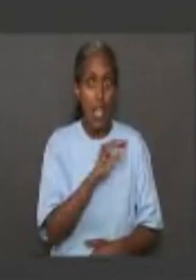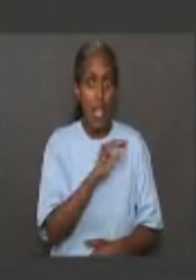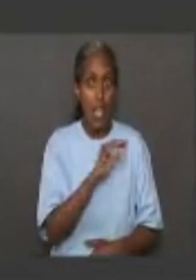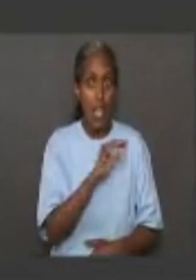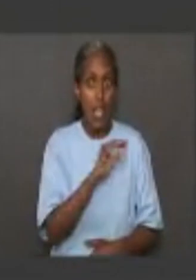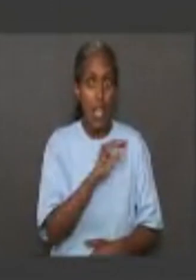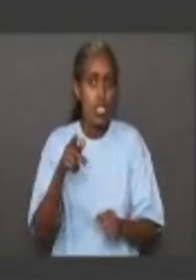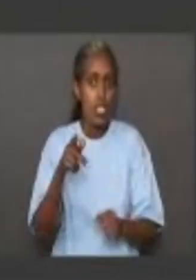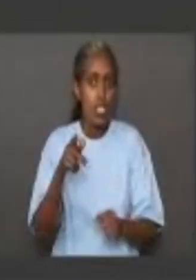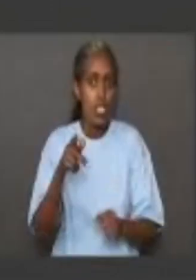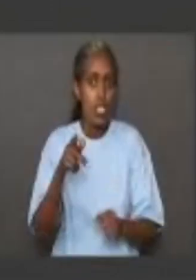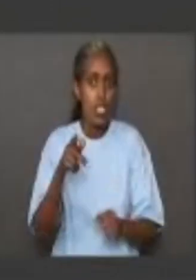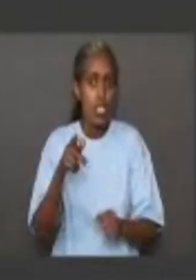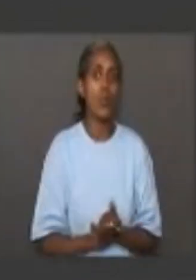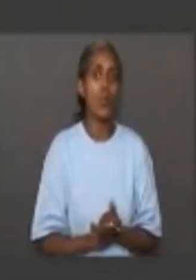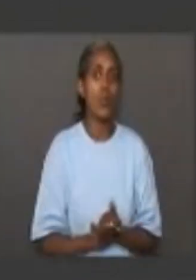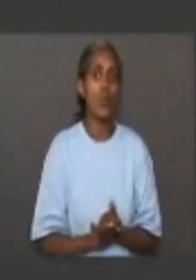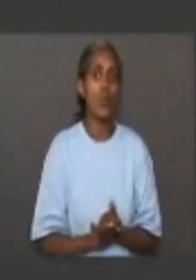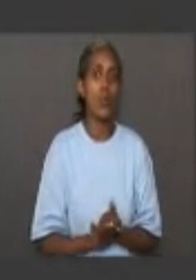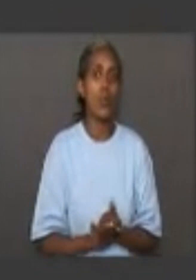the polynomial.